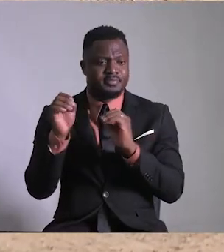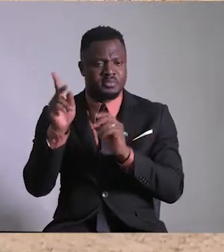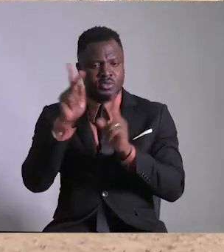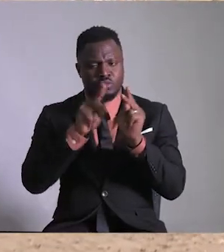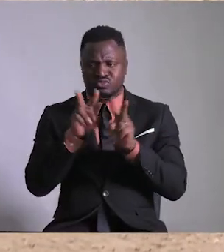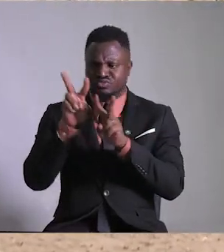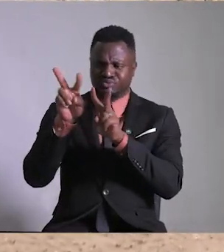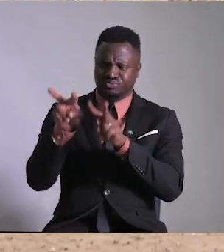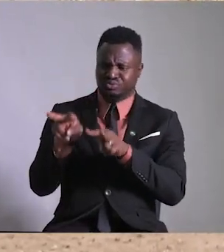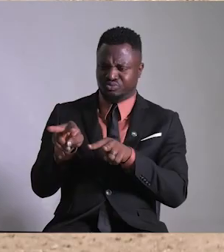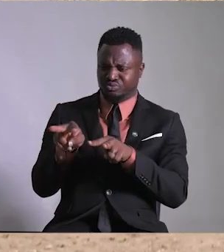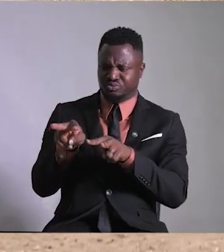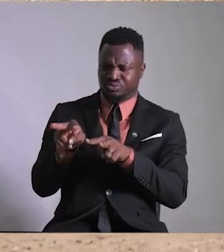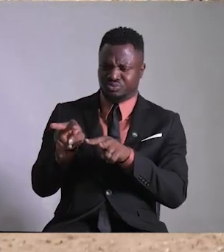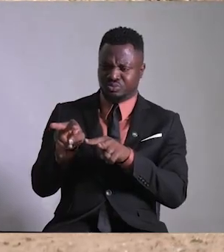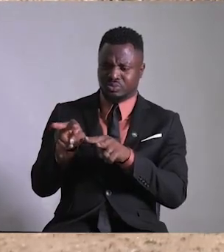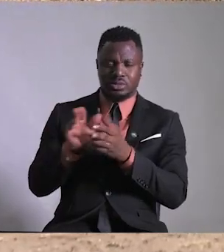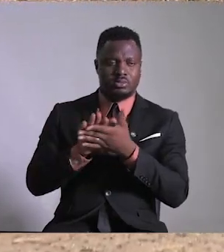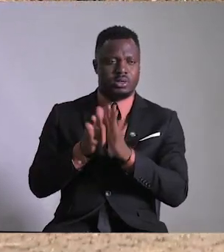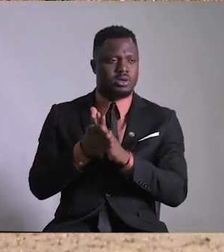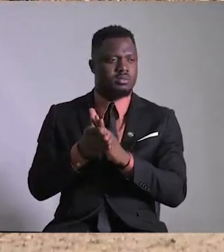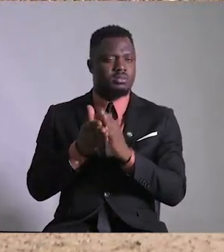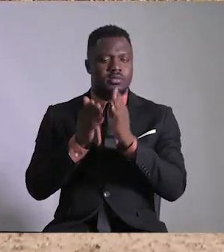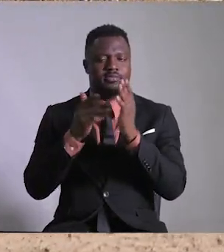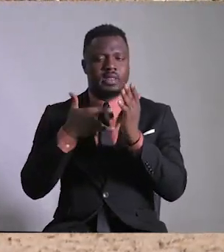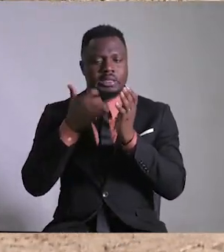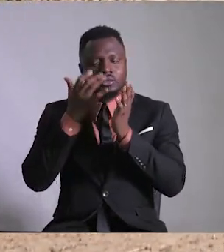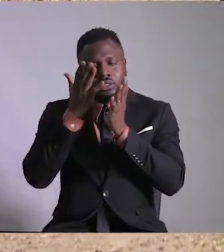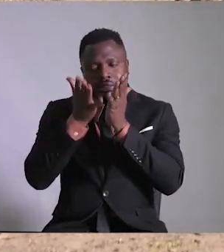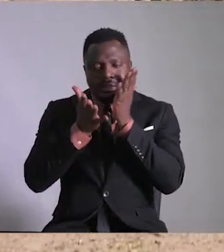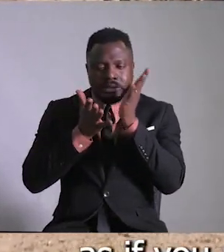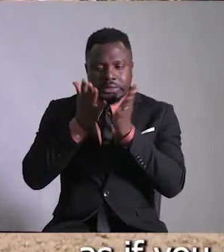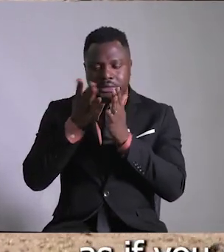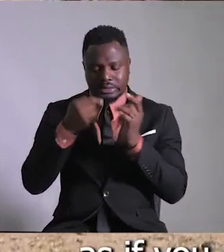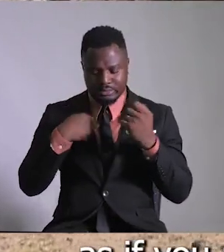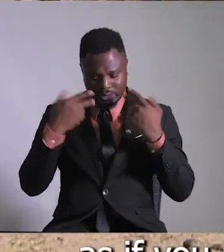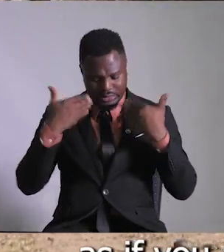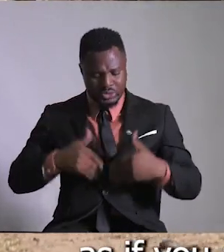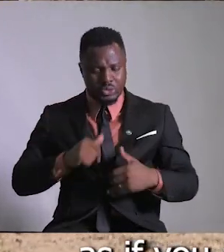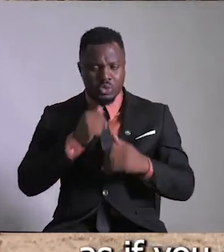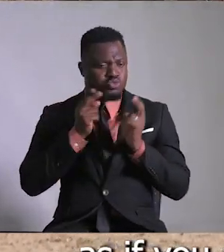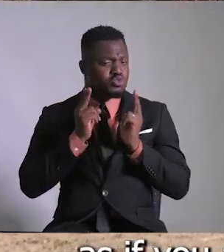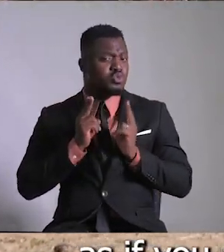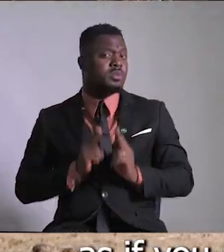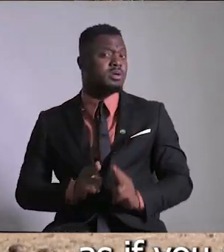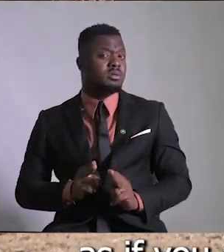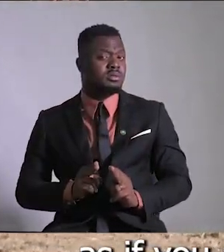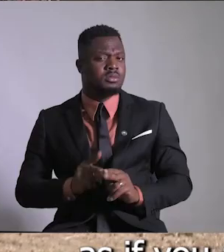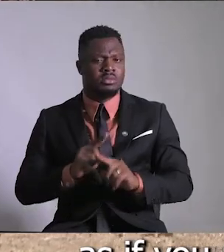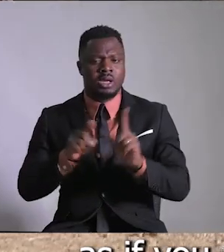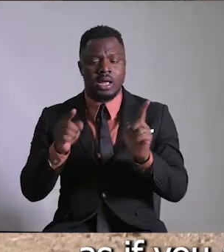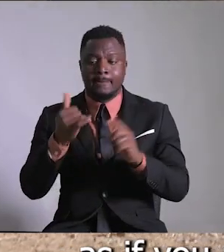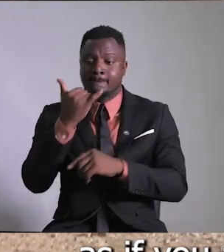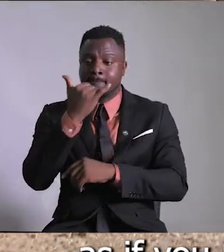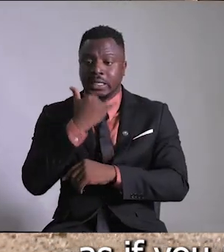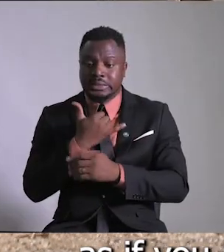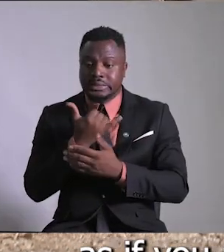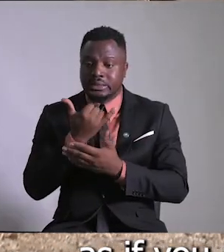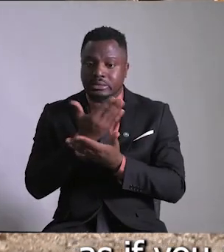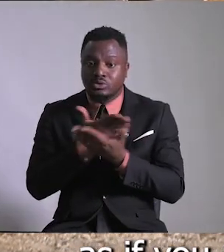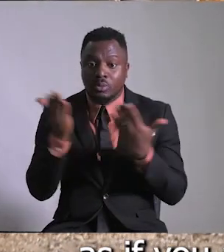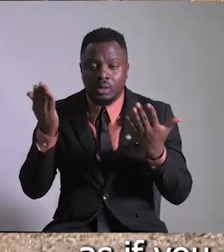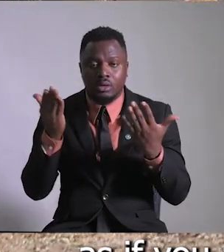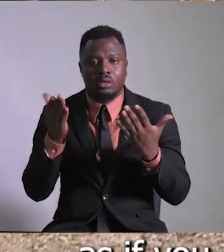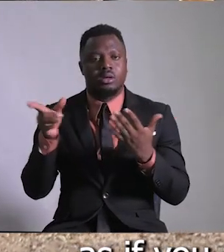leaving, people can watch you so much that it's become embarrassing, as if you are not a human being. And when you mistakenly